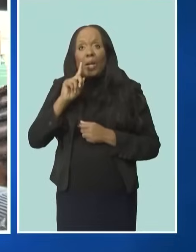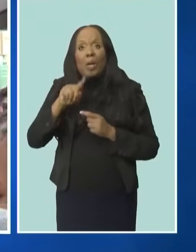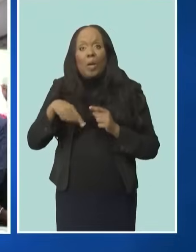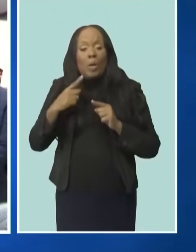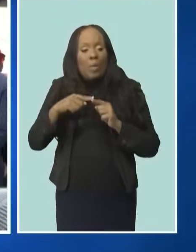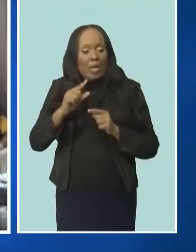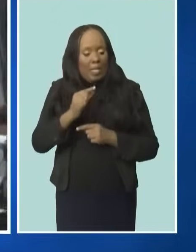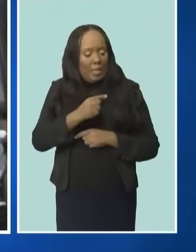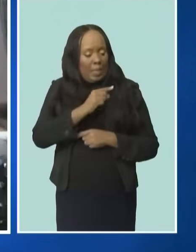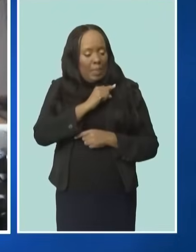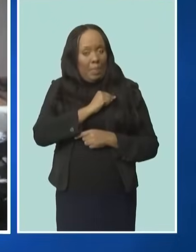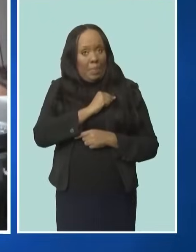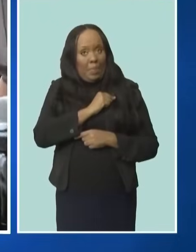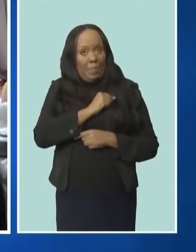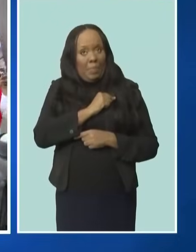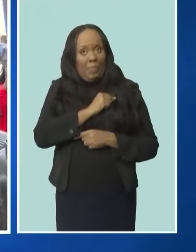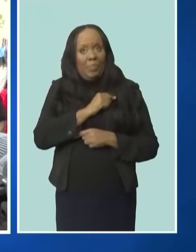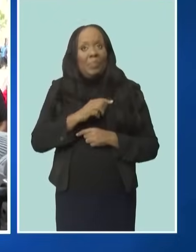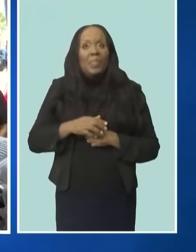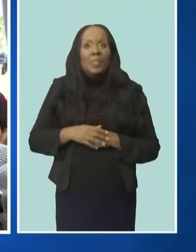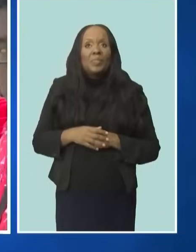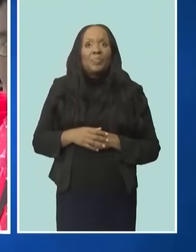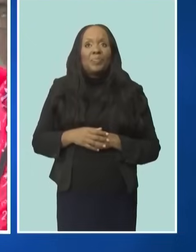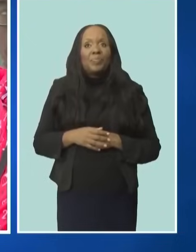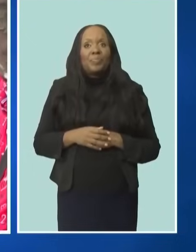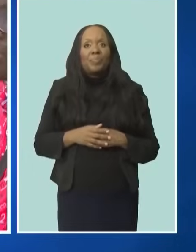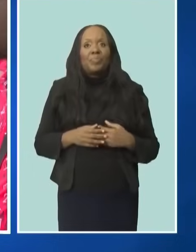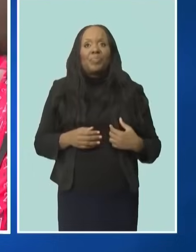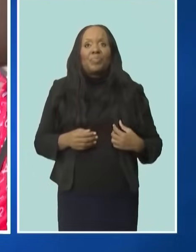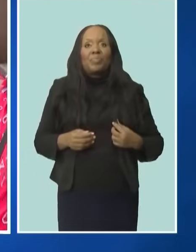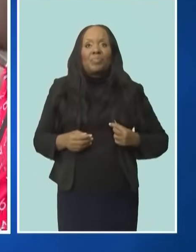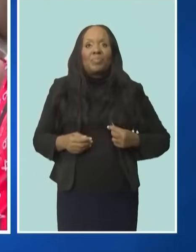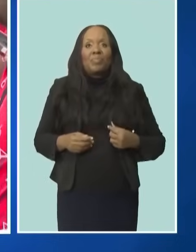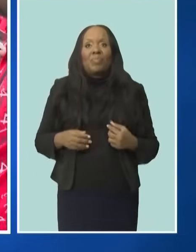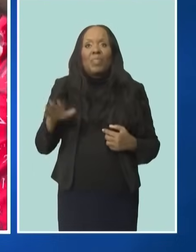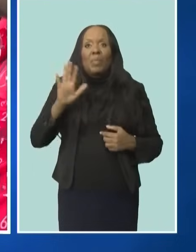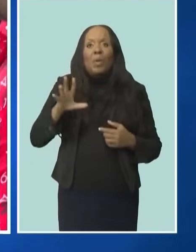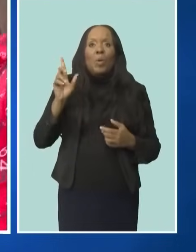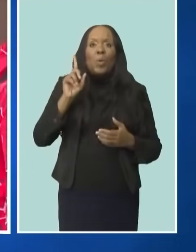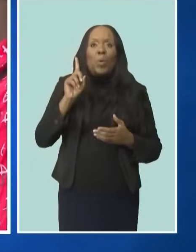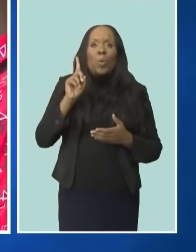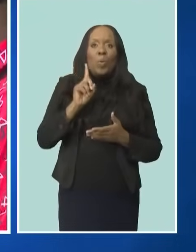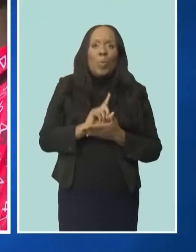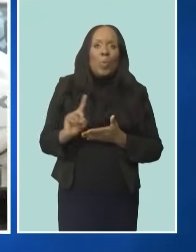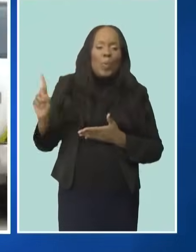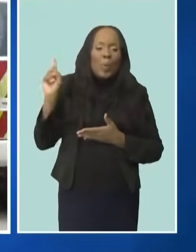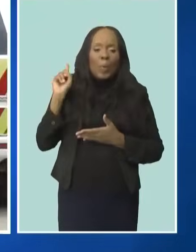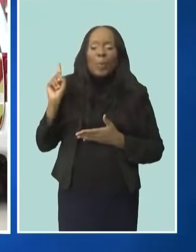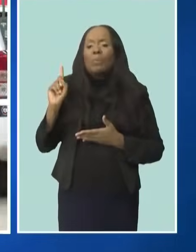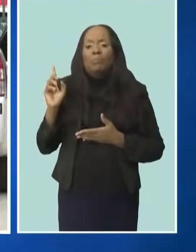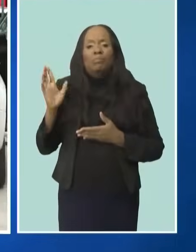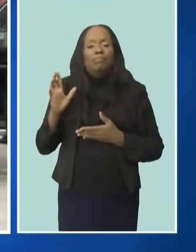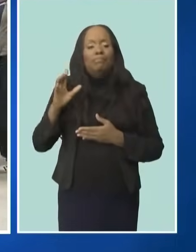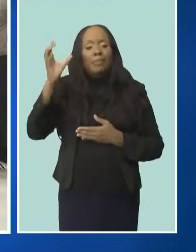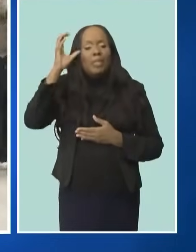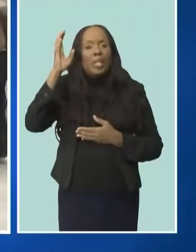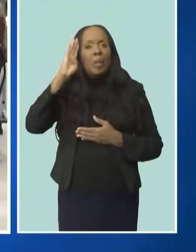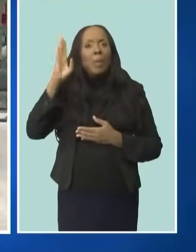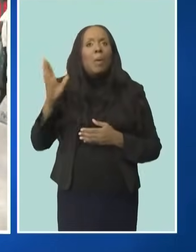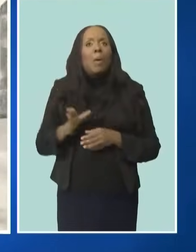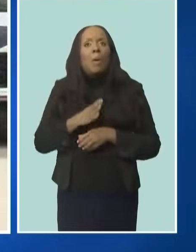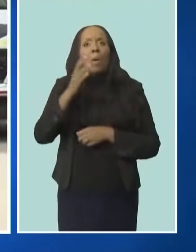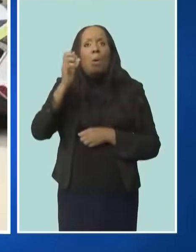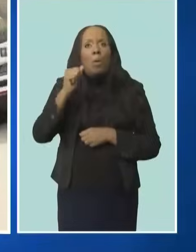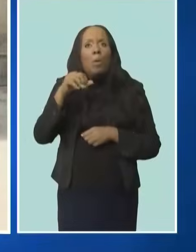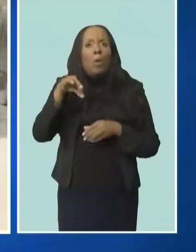his attire. Minister Blackman, who almost 1 week ago won 84% of the votes in the St. James North